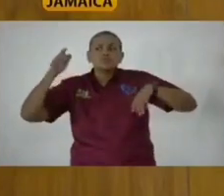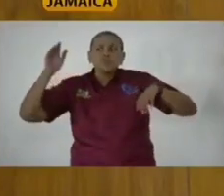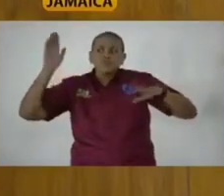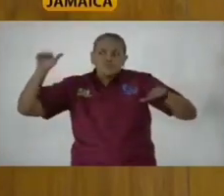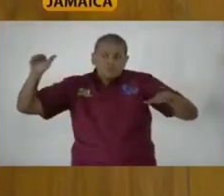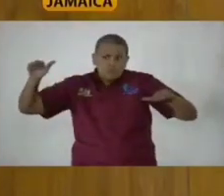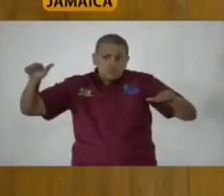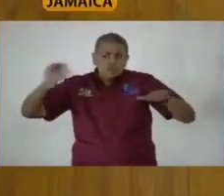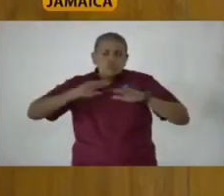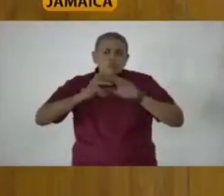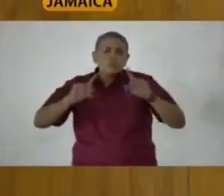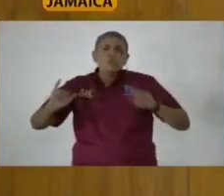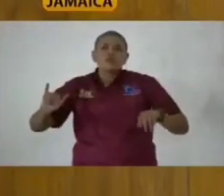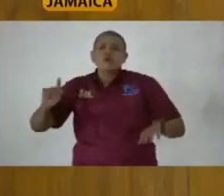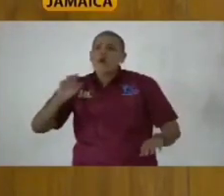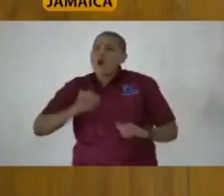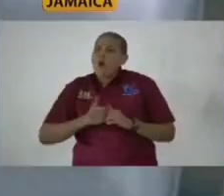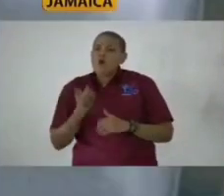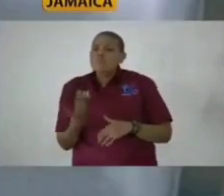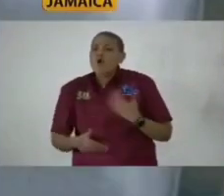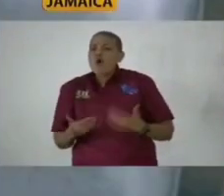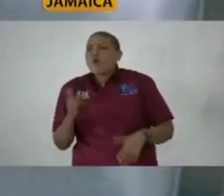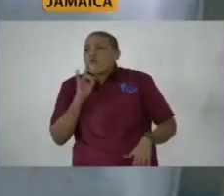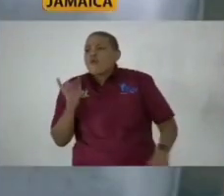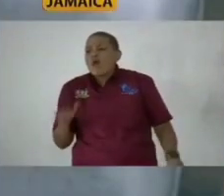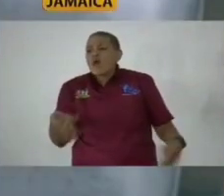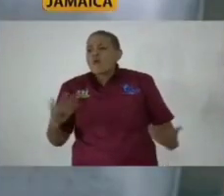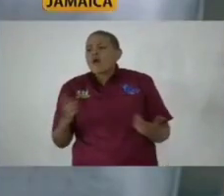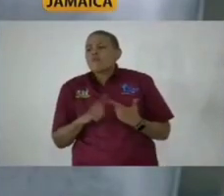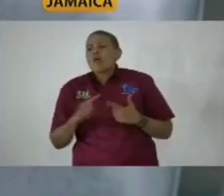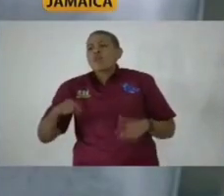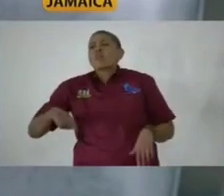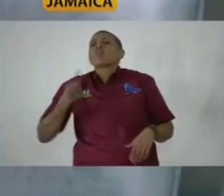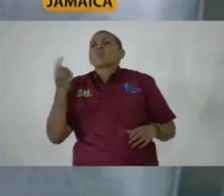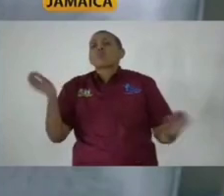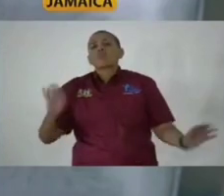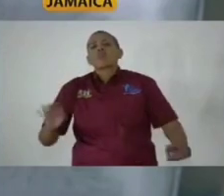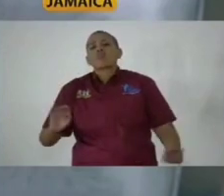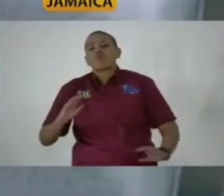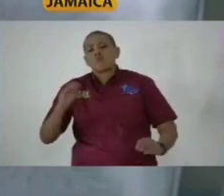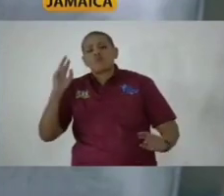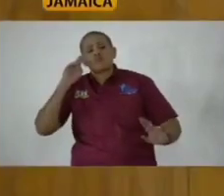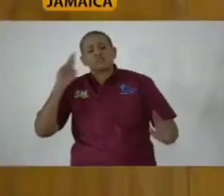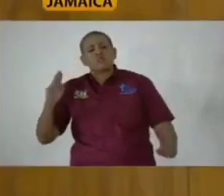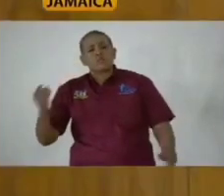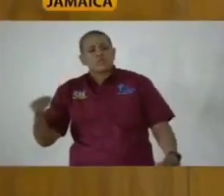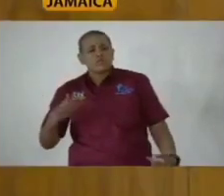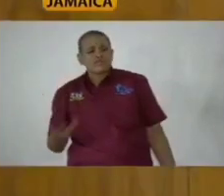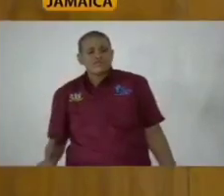that correspondence had unfolded and the disrespect with which I had been treated by her.